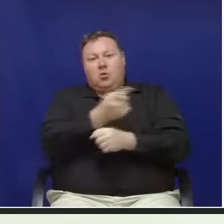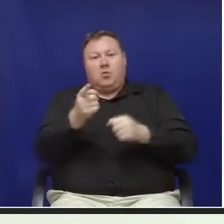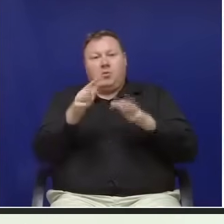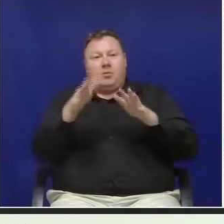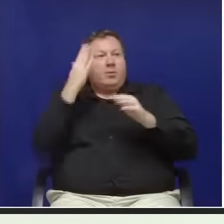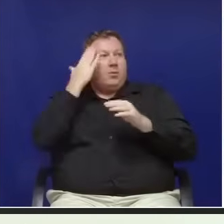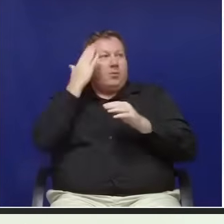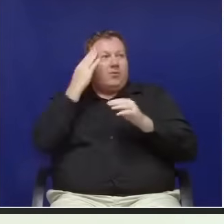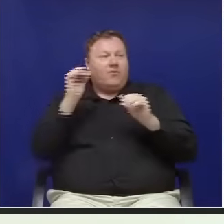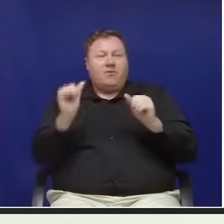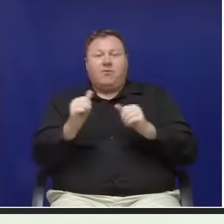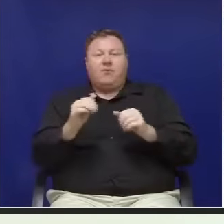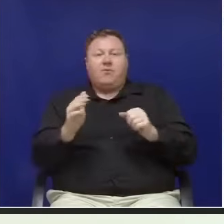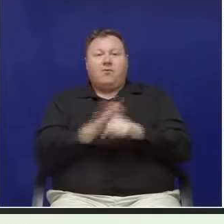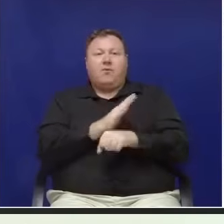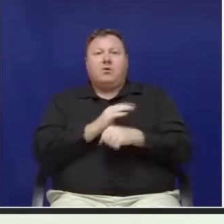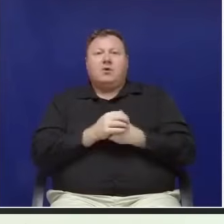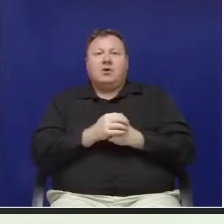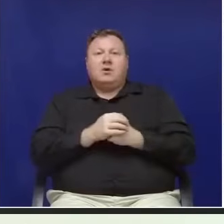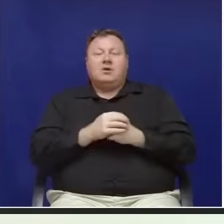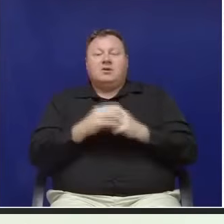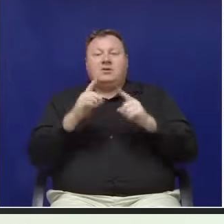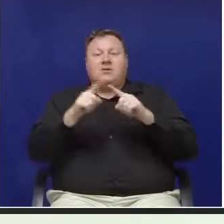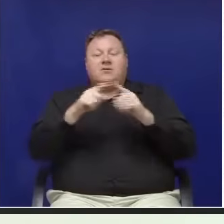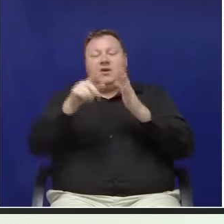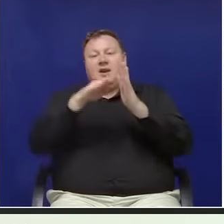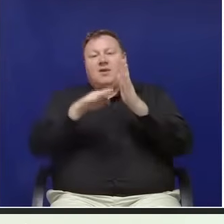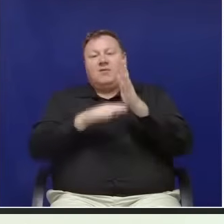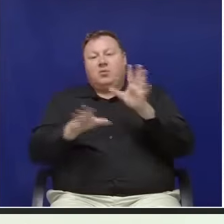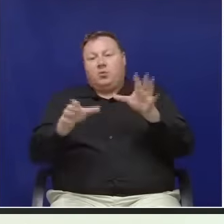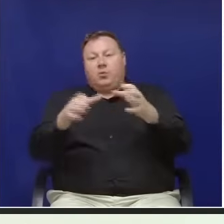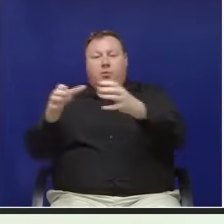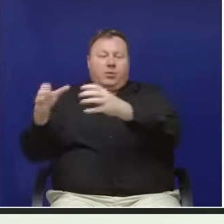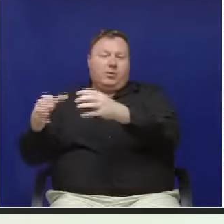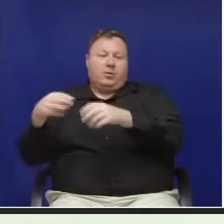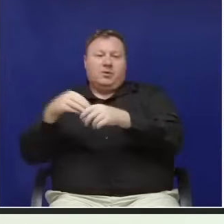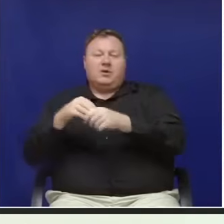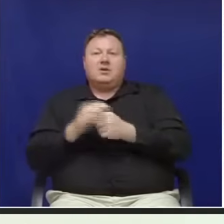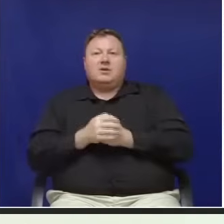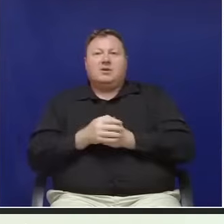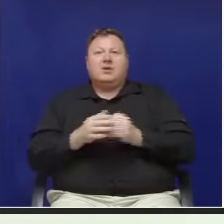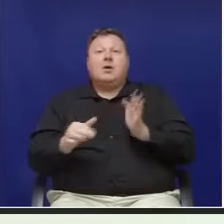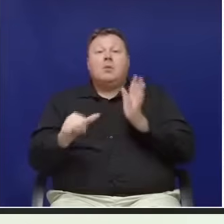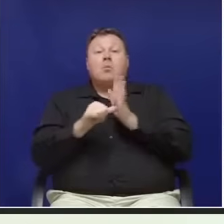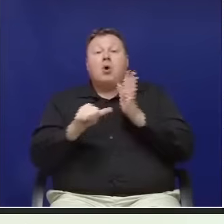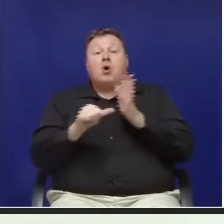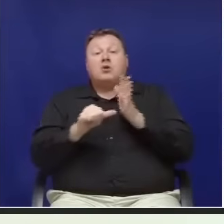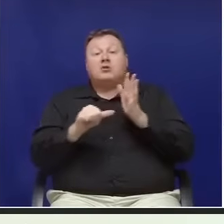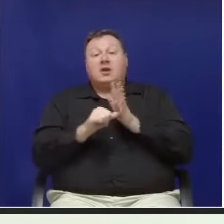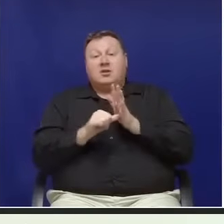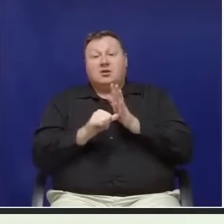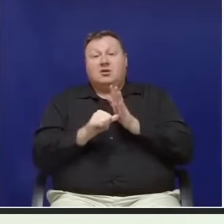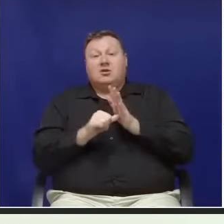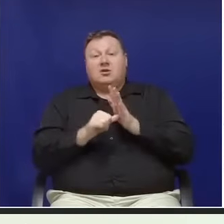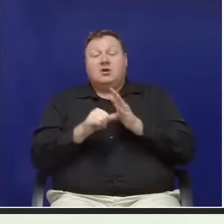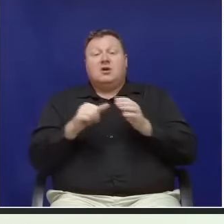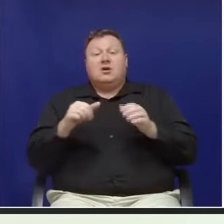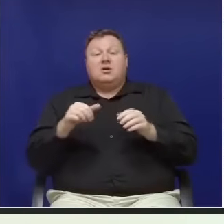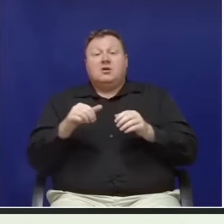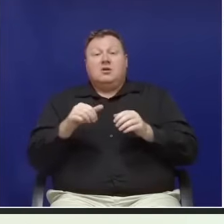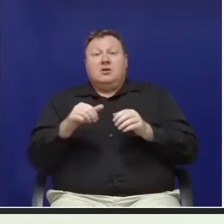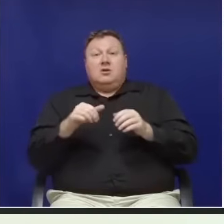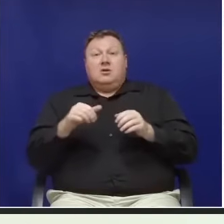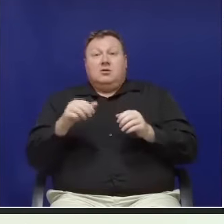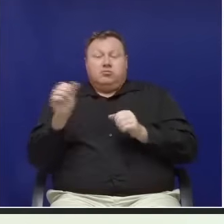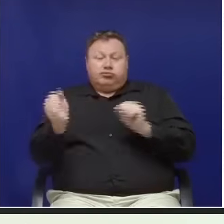expertise across all levels of the organization. The prioritization of filling critical posts, including